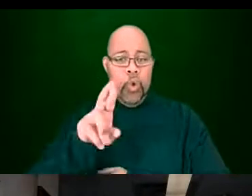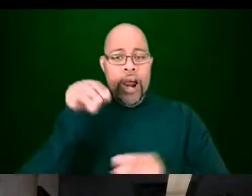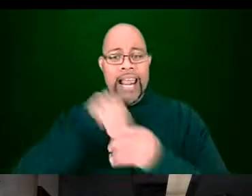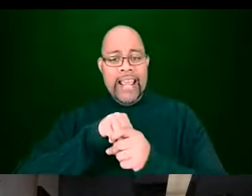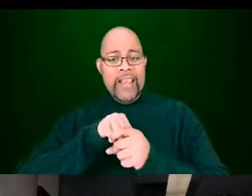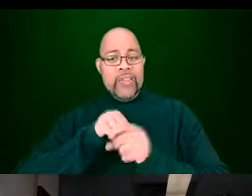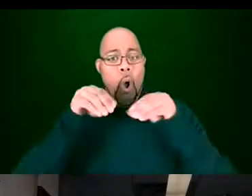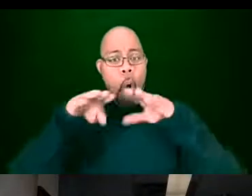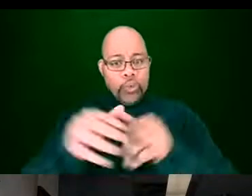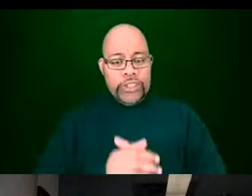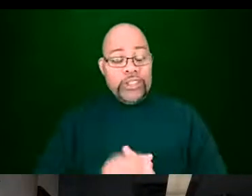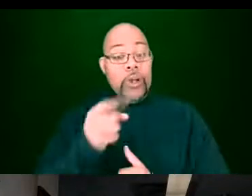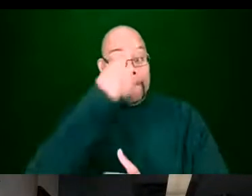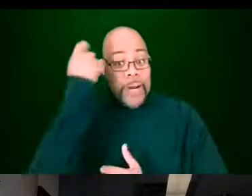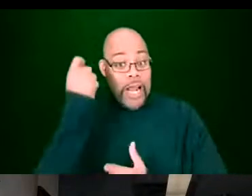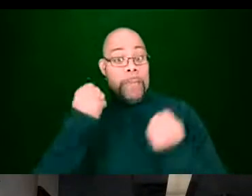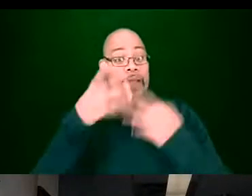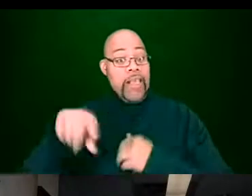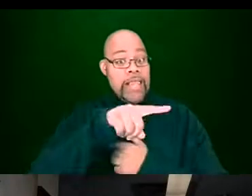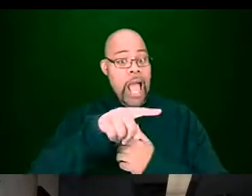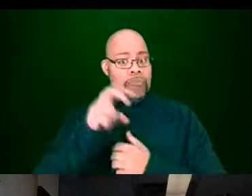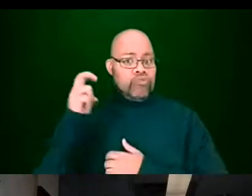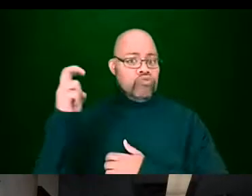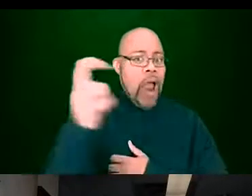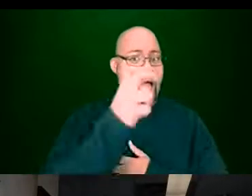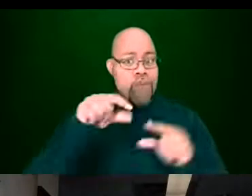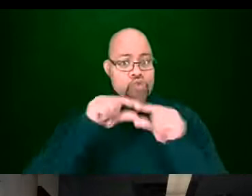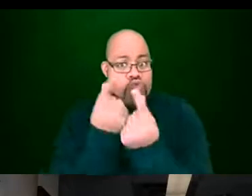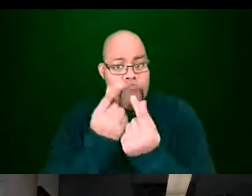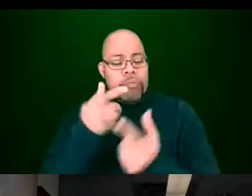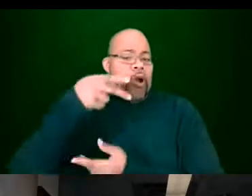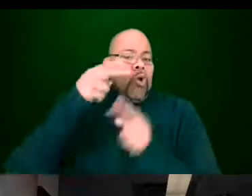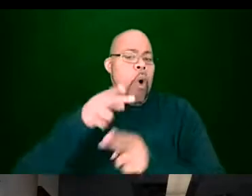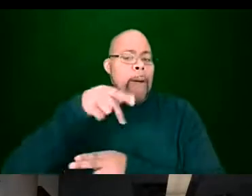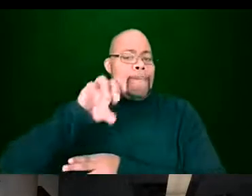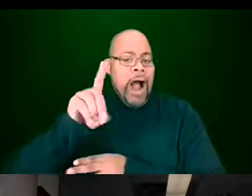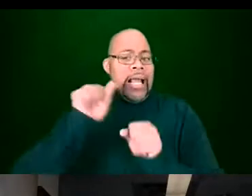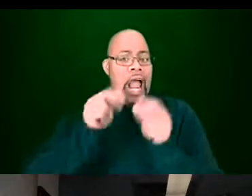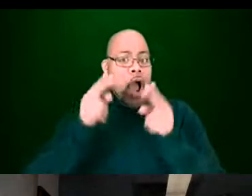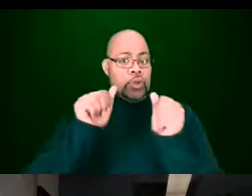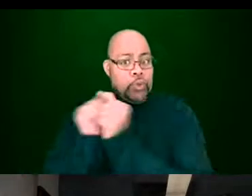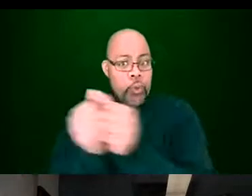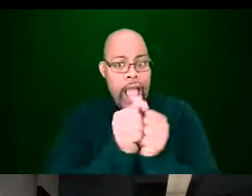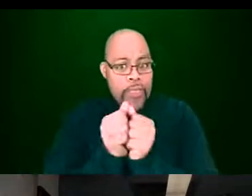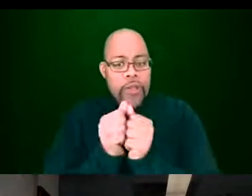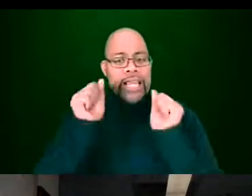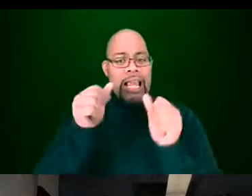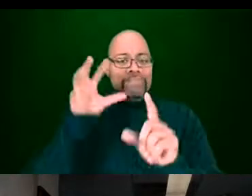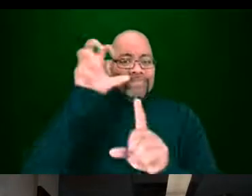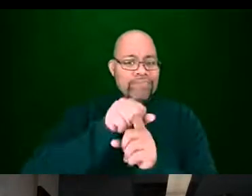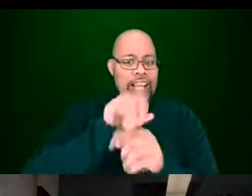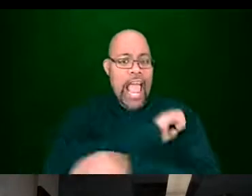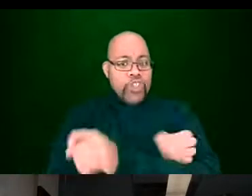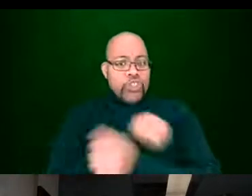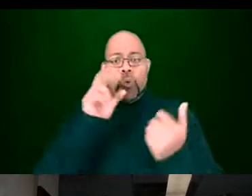ocean. So because many of them travel in groups or pods and they can hunt together, they can get their energy, or they